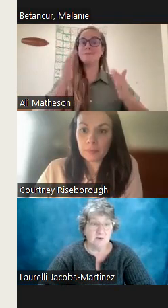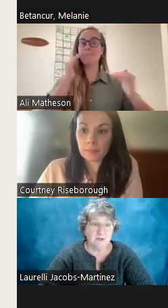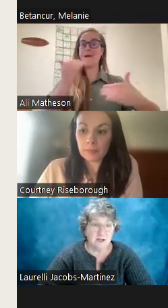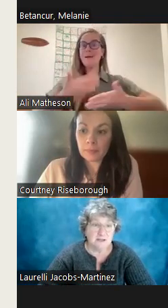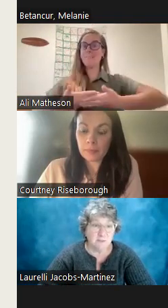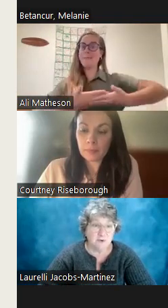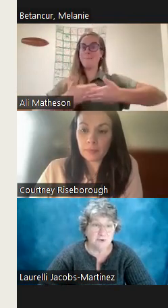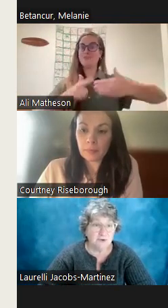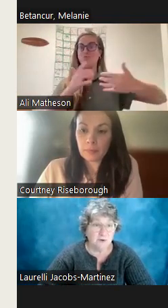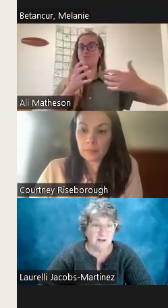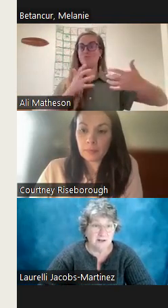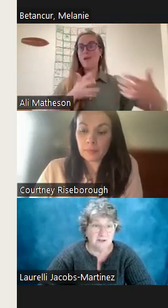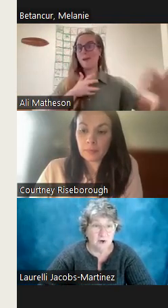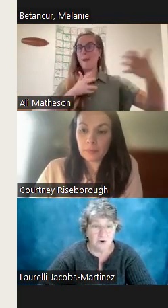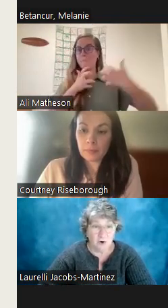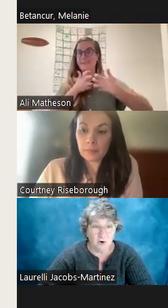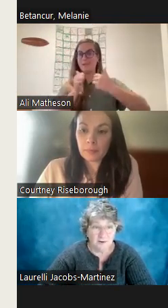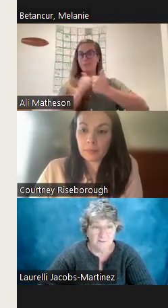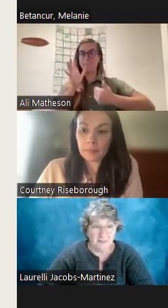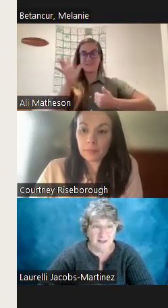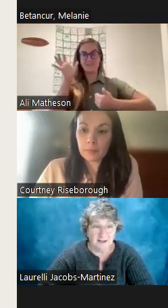to language and exposure to it. So,